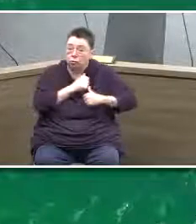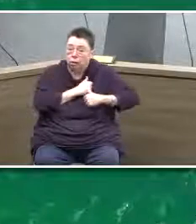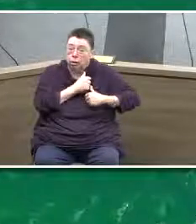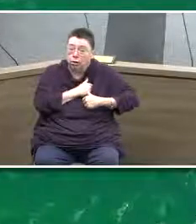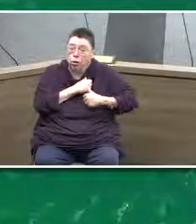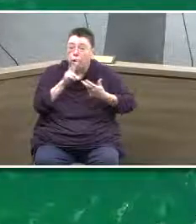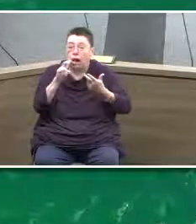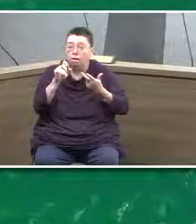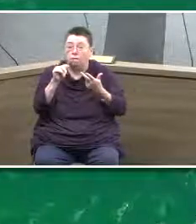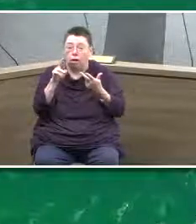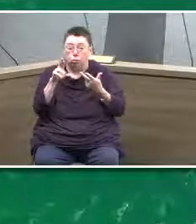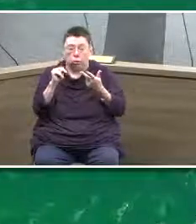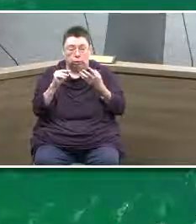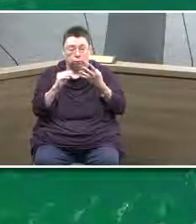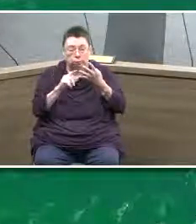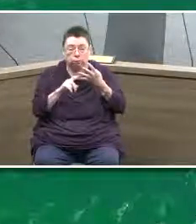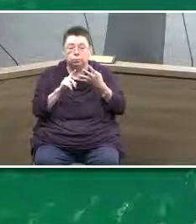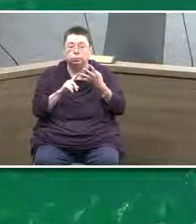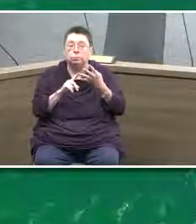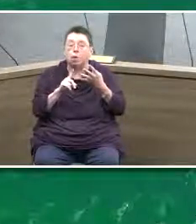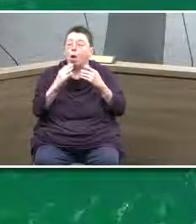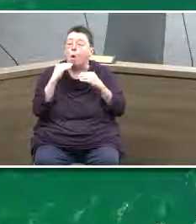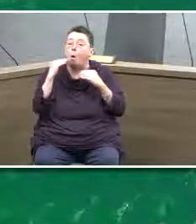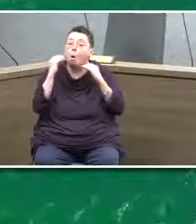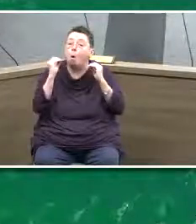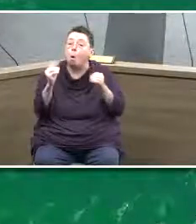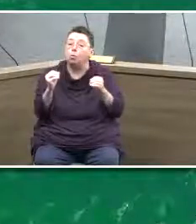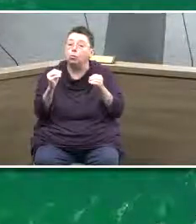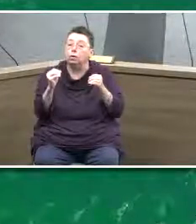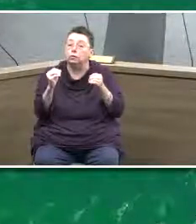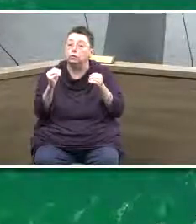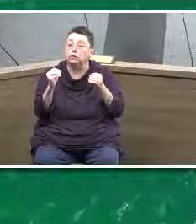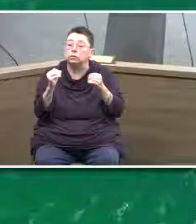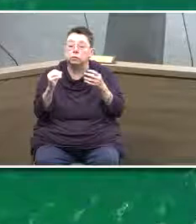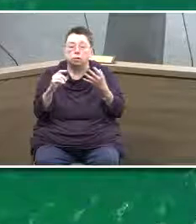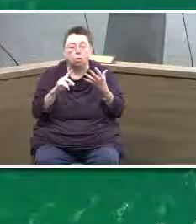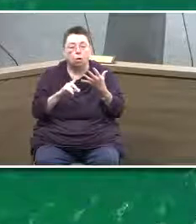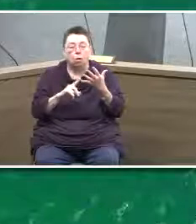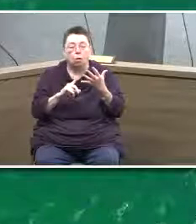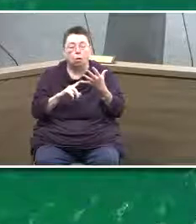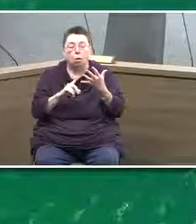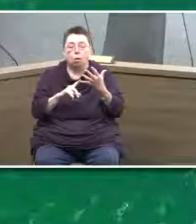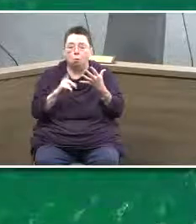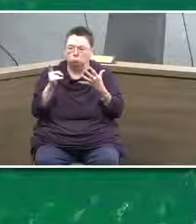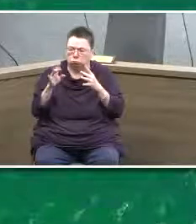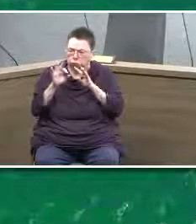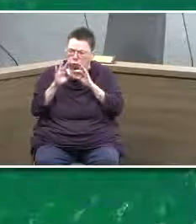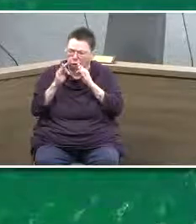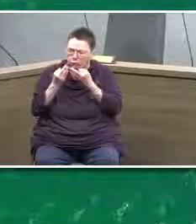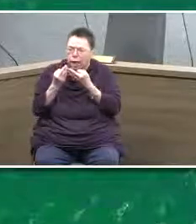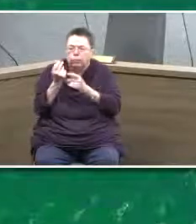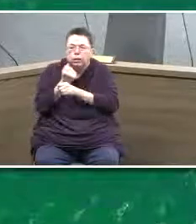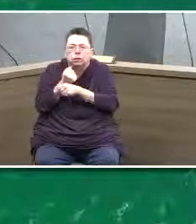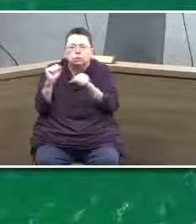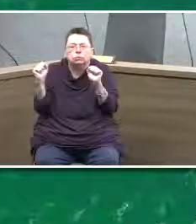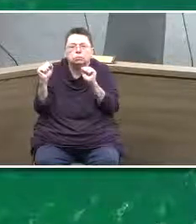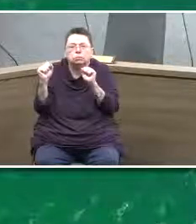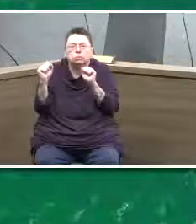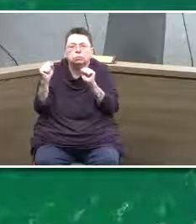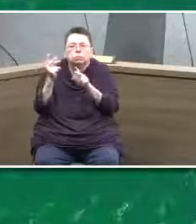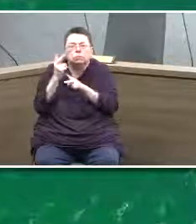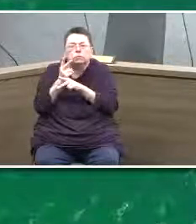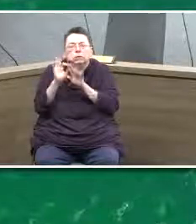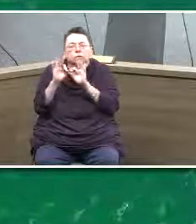preference. 4, a homeless preference. 5, family